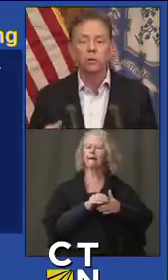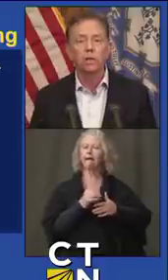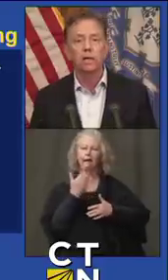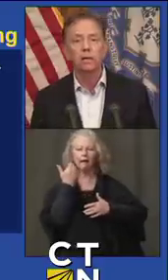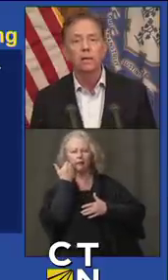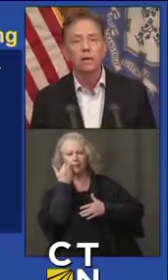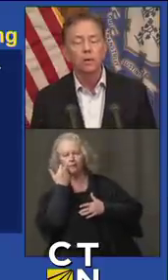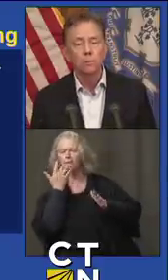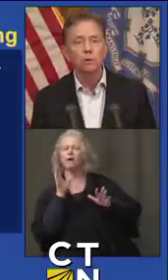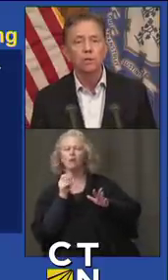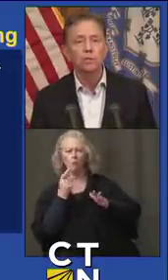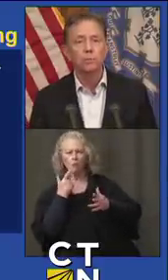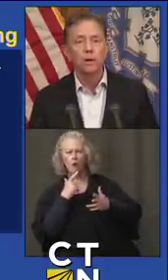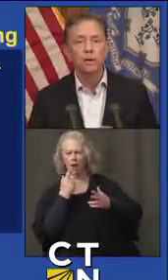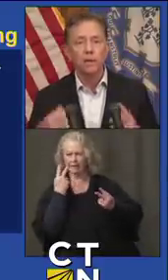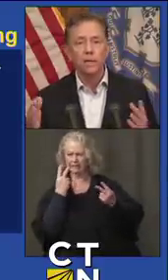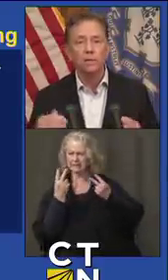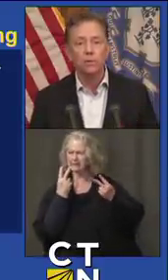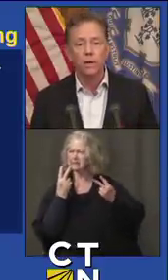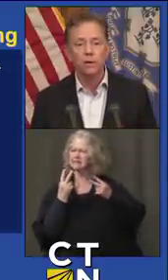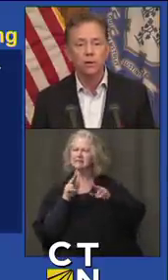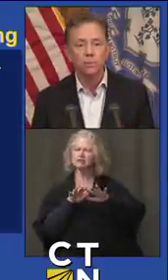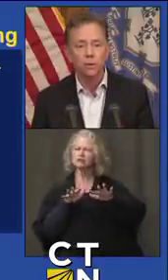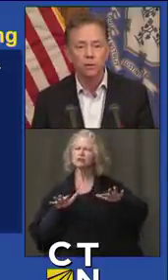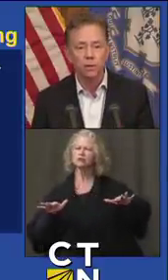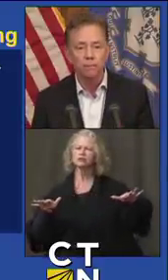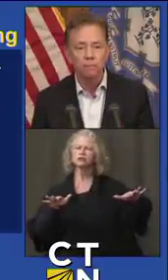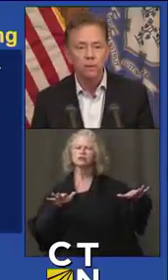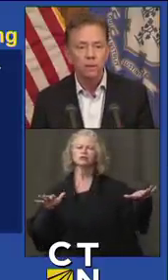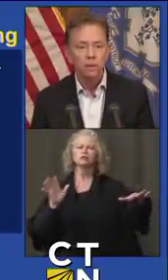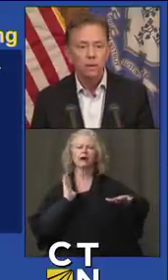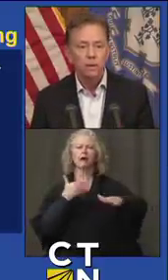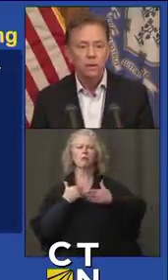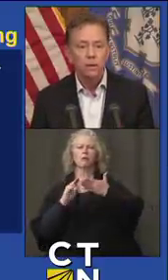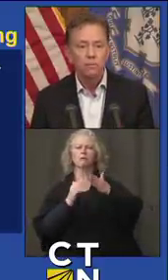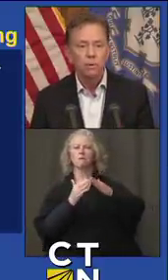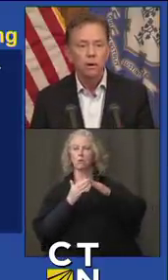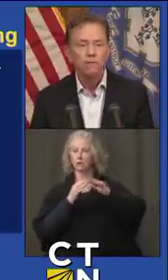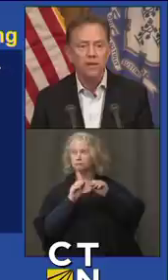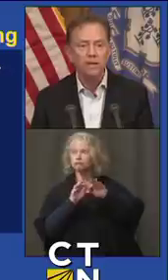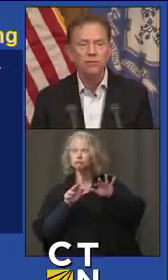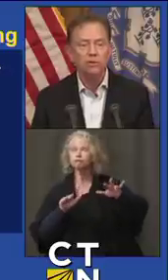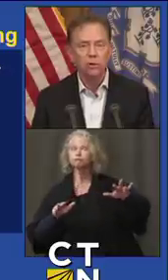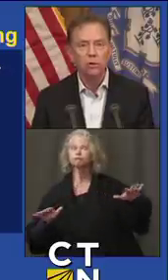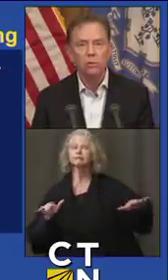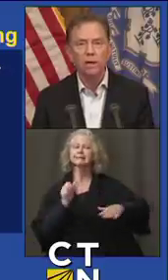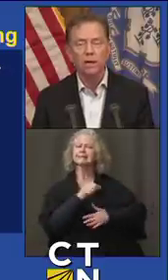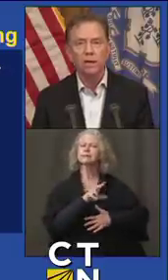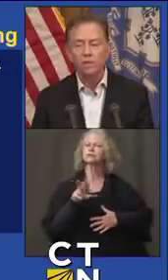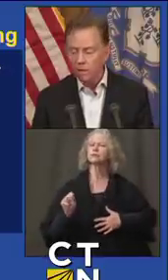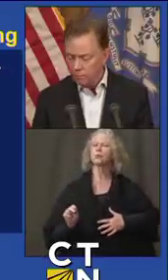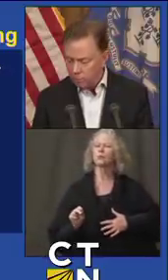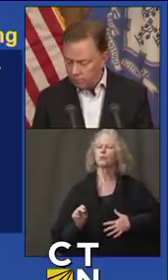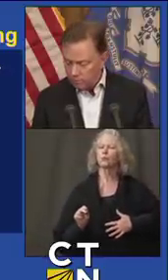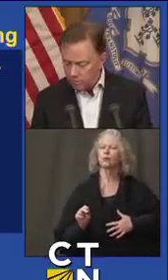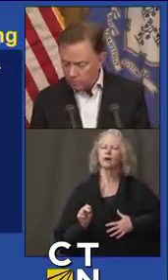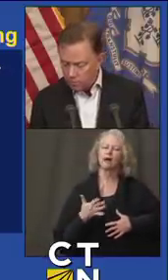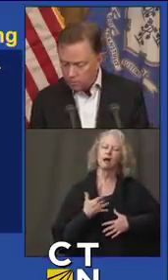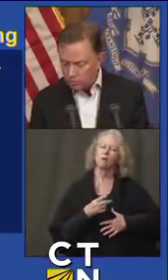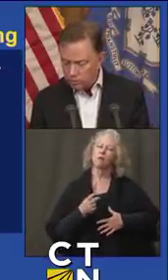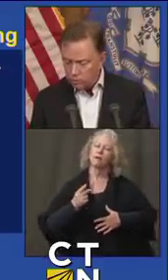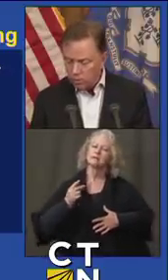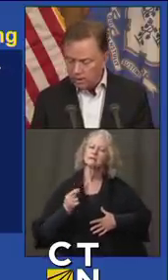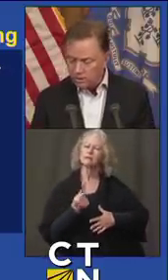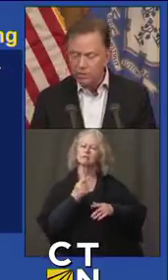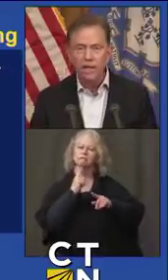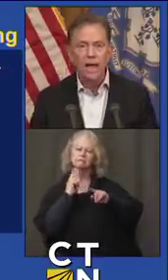infections look like, community spread in the greater community. We want a faster turnaround, and I think you've heard from our